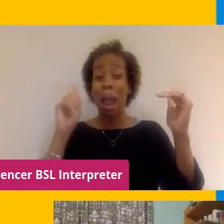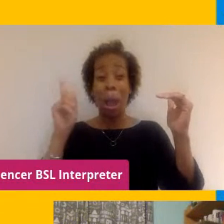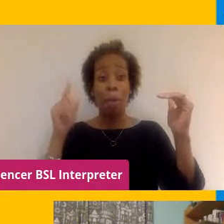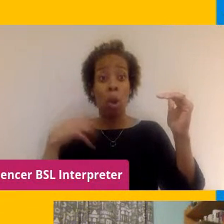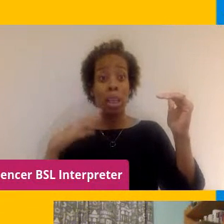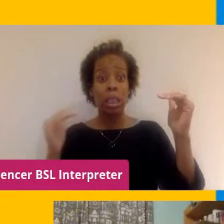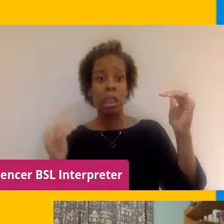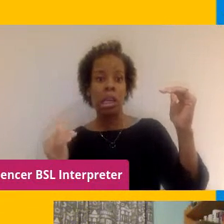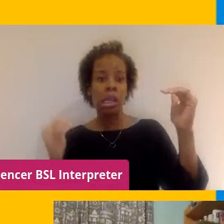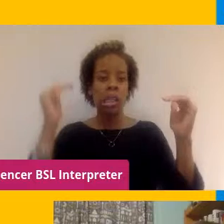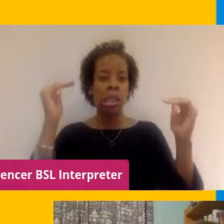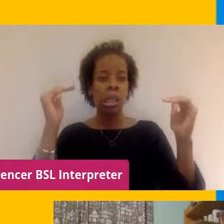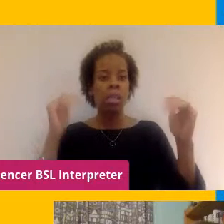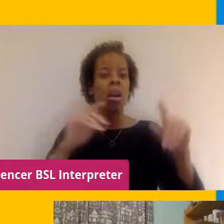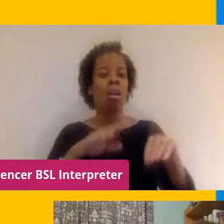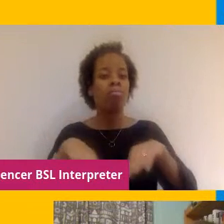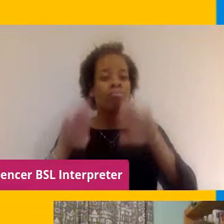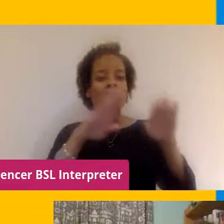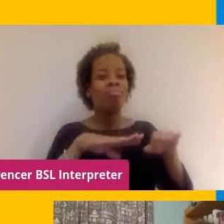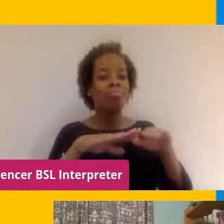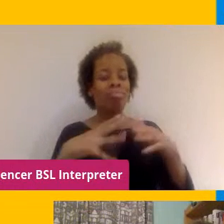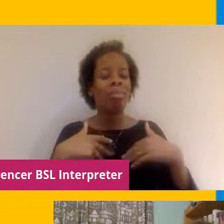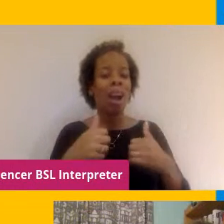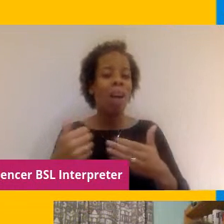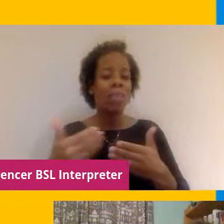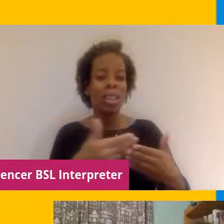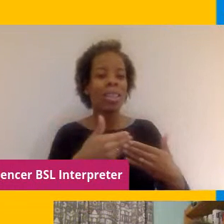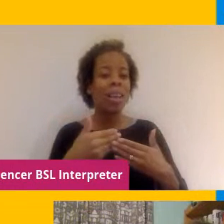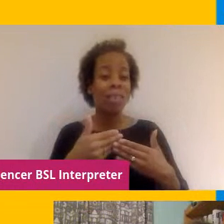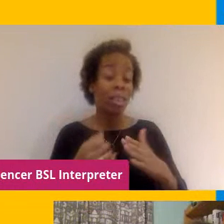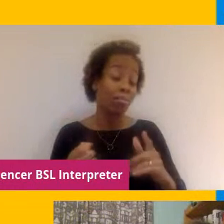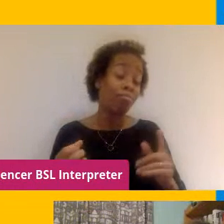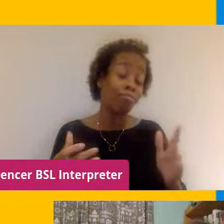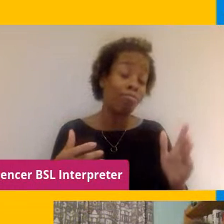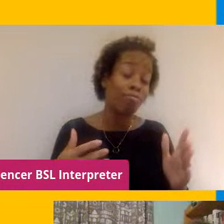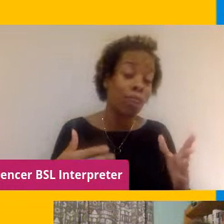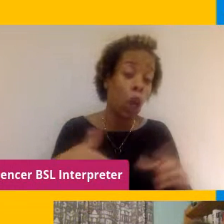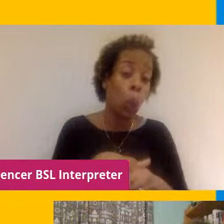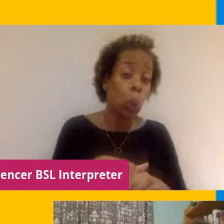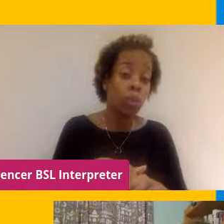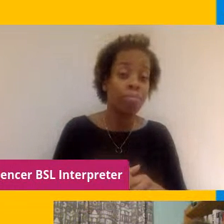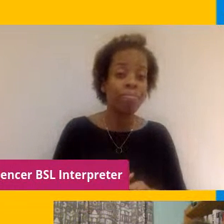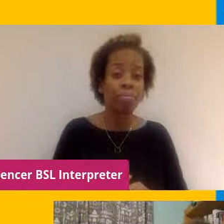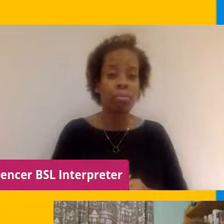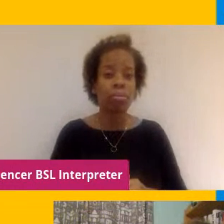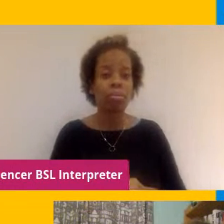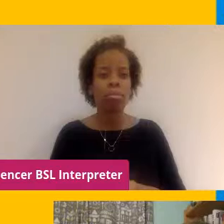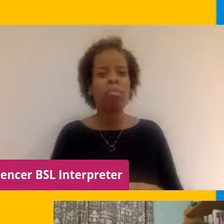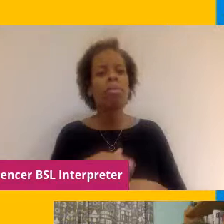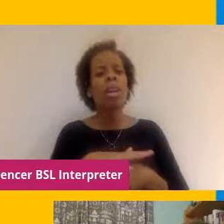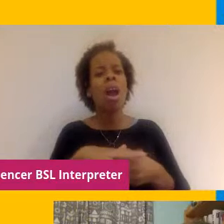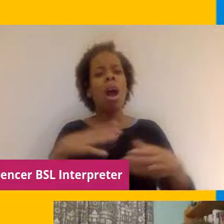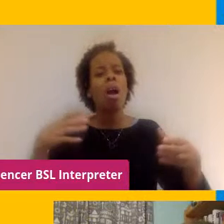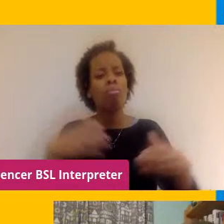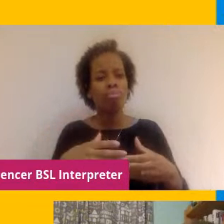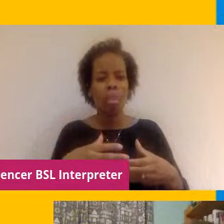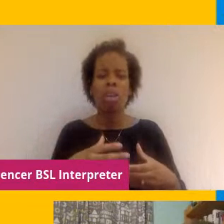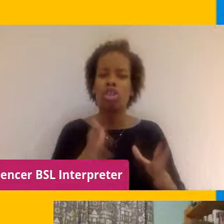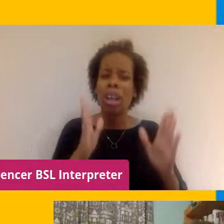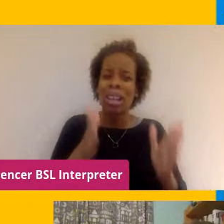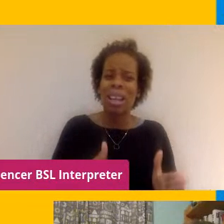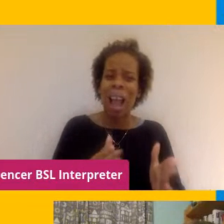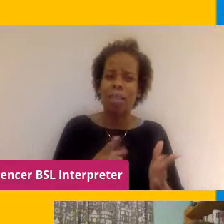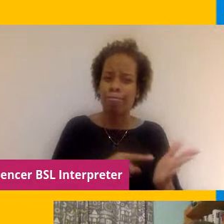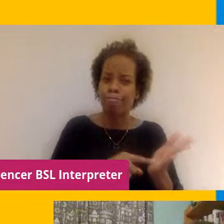links in really nicely with the health and safety stuff. And it's absolutely something that branches, I think, should be able to make a really strong